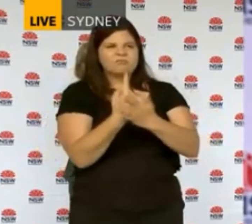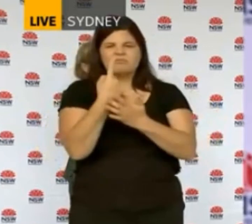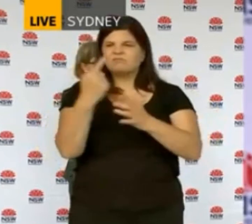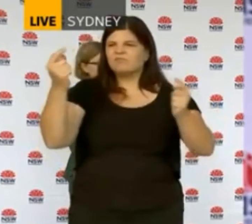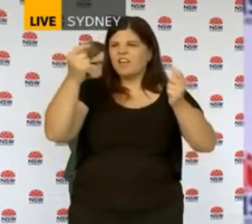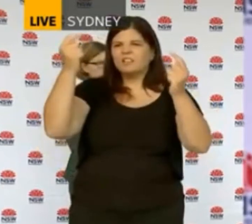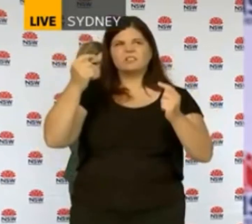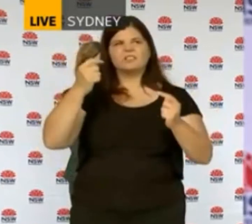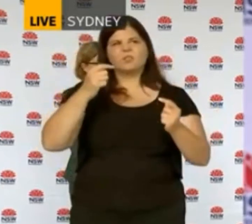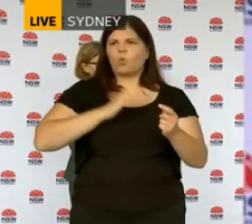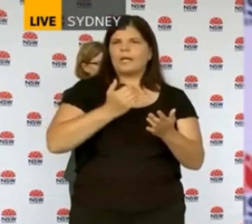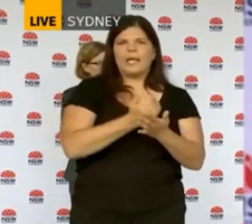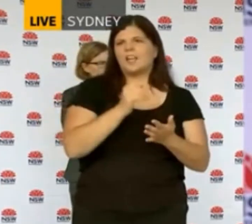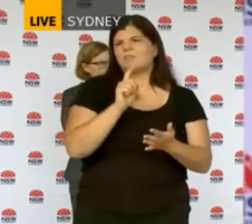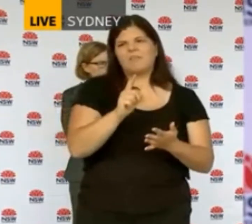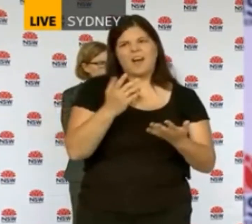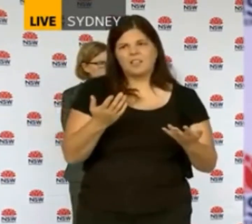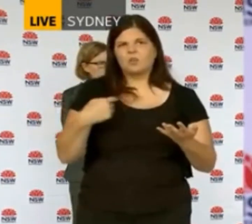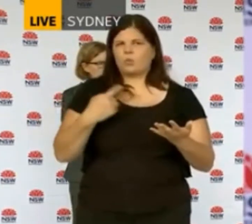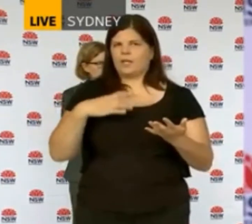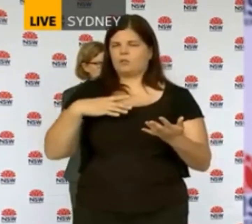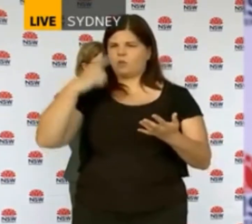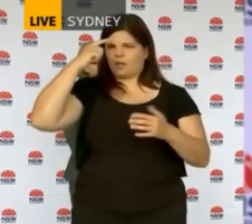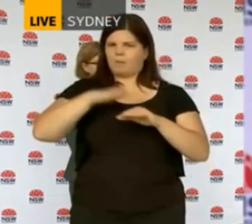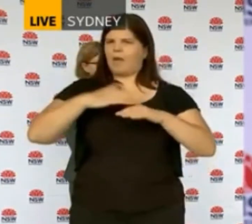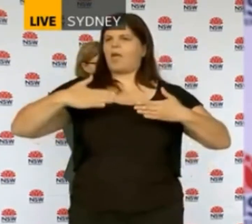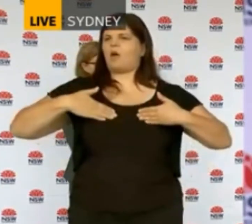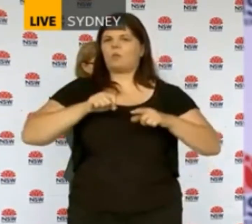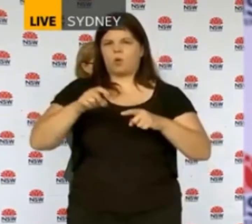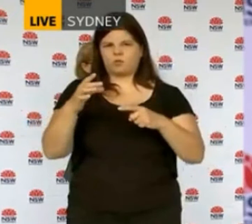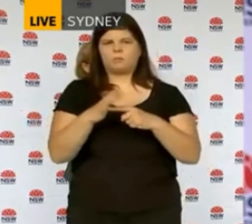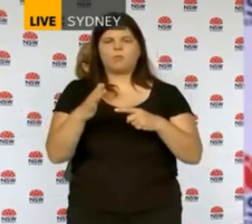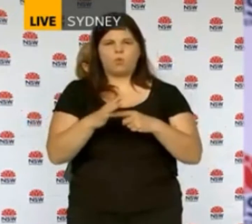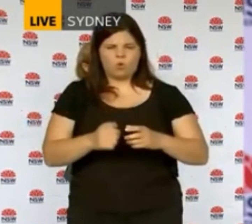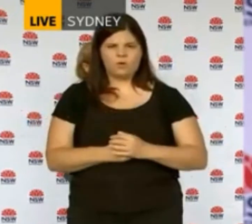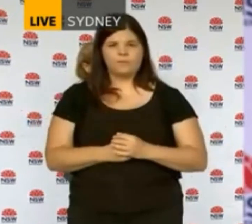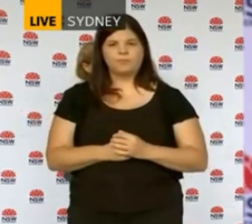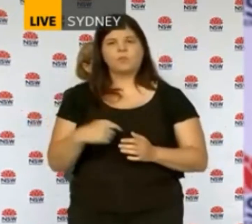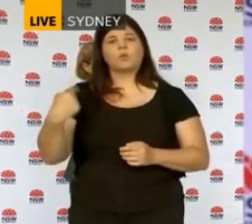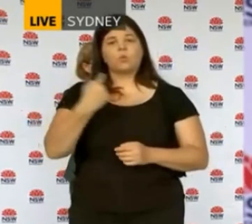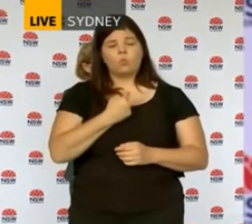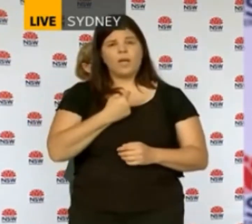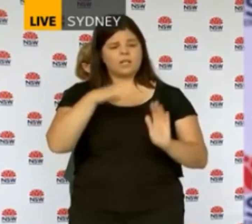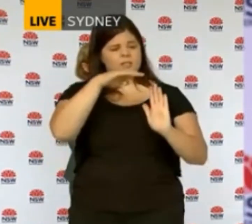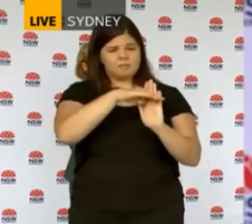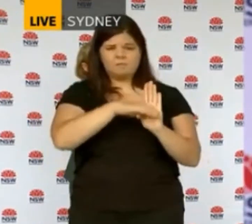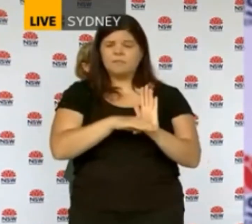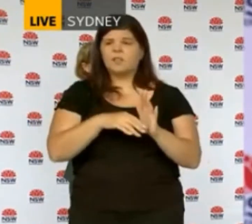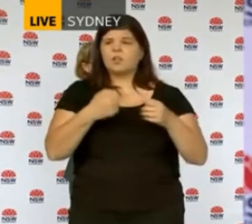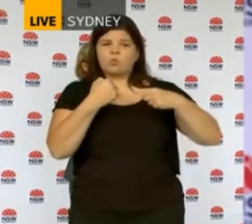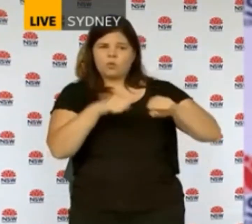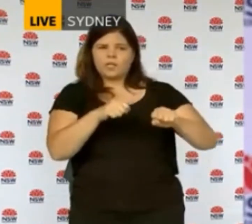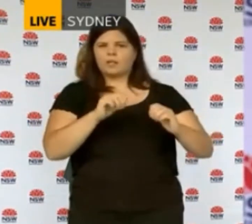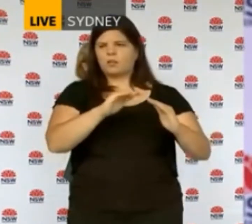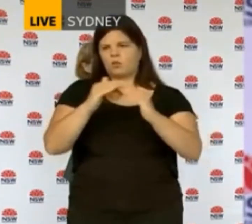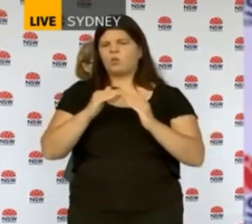in relation to public health. And what we have put in place is orders and safeguards to protect this community where